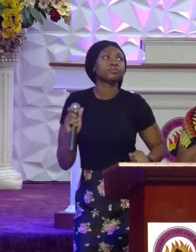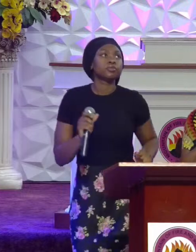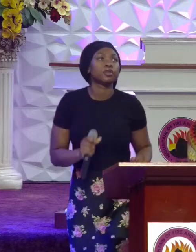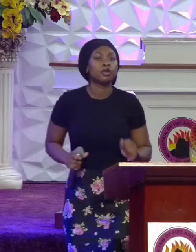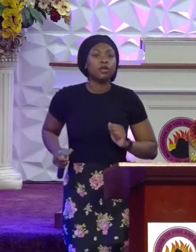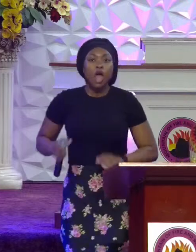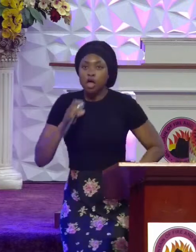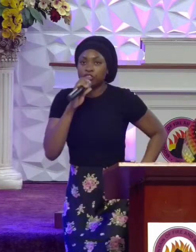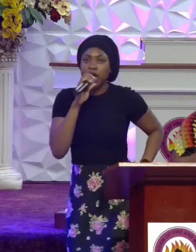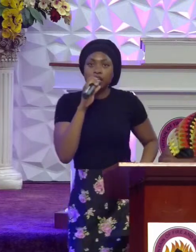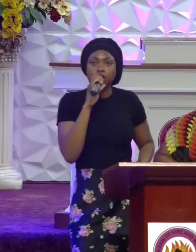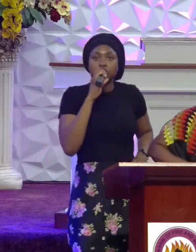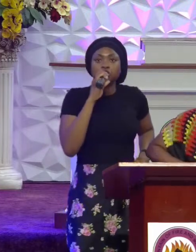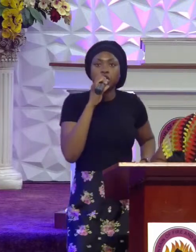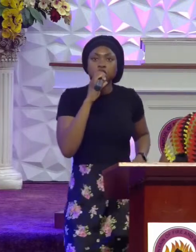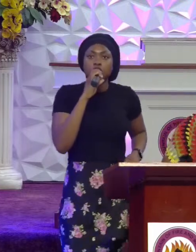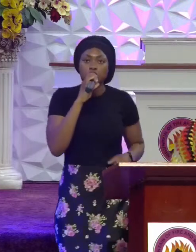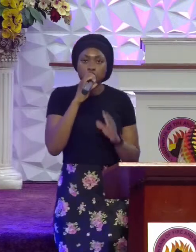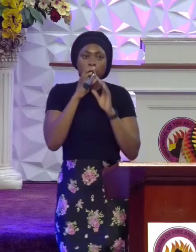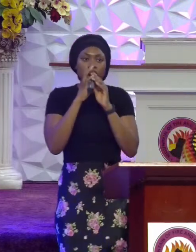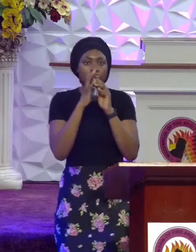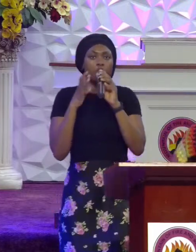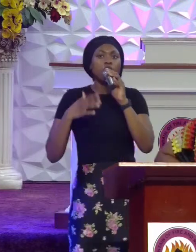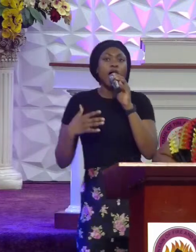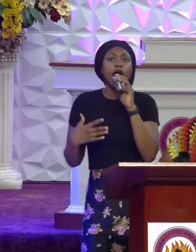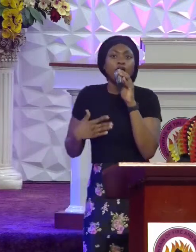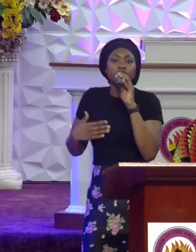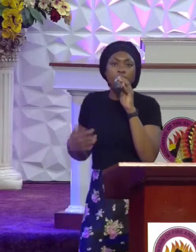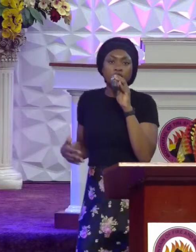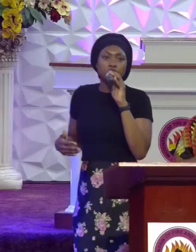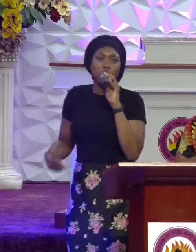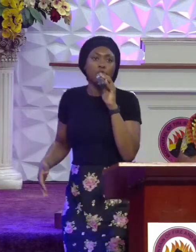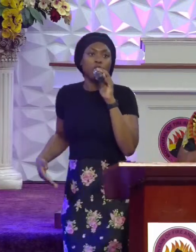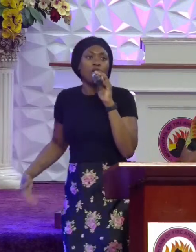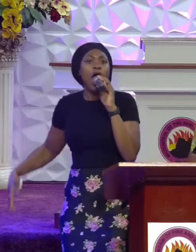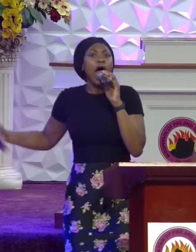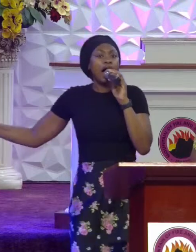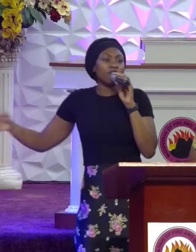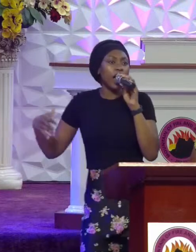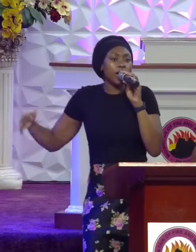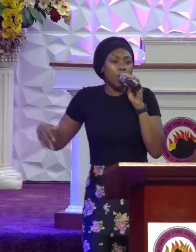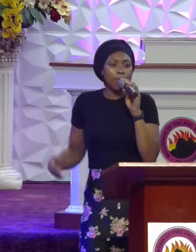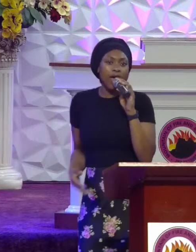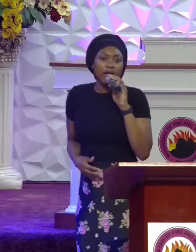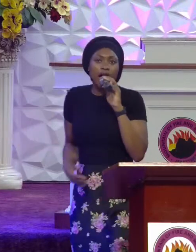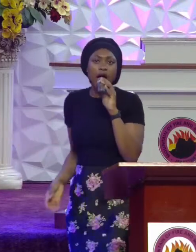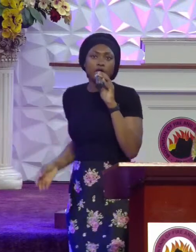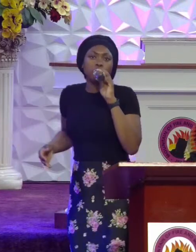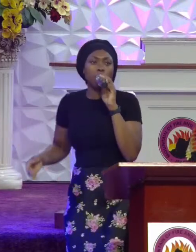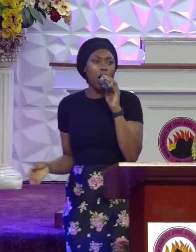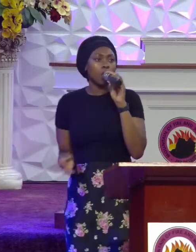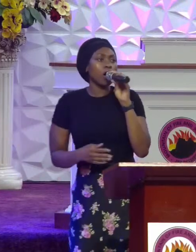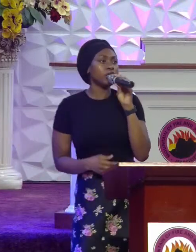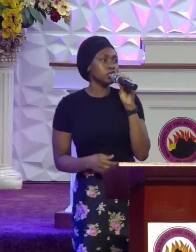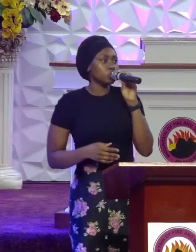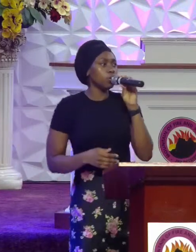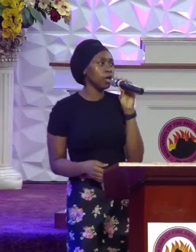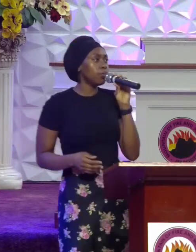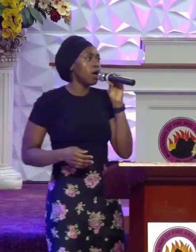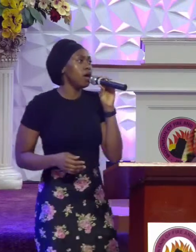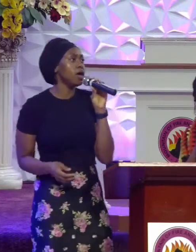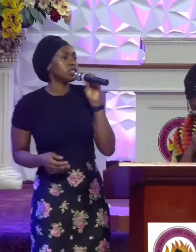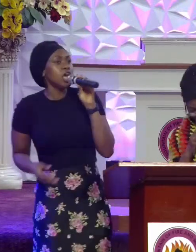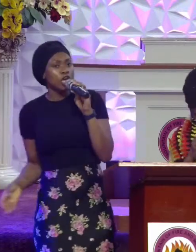be praised. Thank you. Thank you, Jesus. You are the owner of my soul. Alpha and Omega, you are worthy to